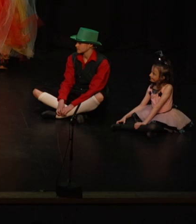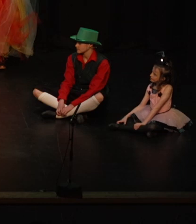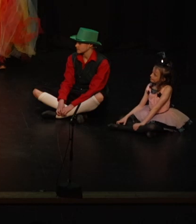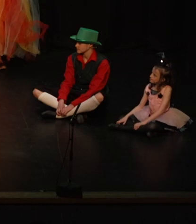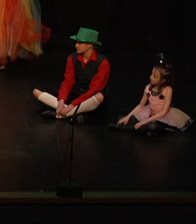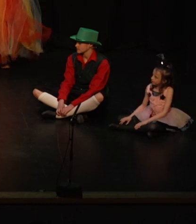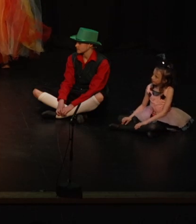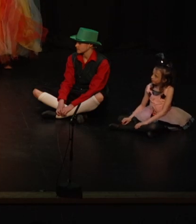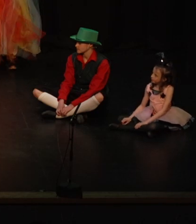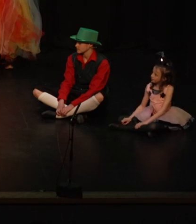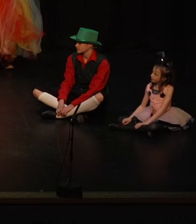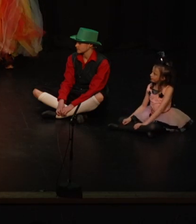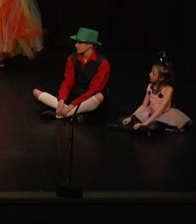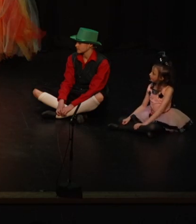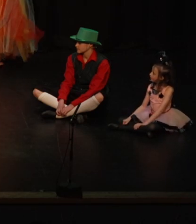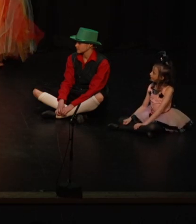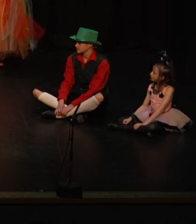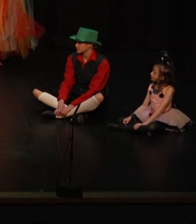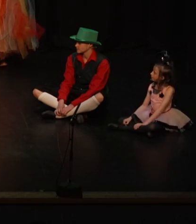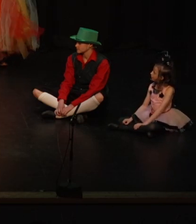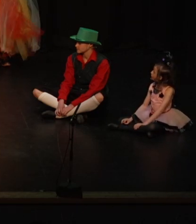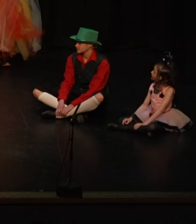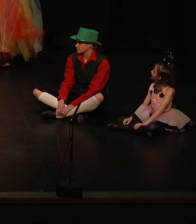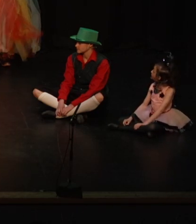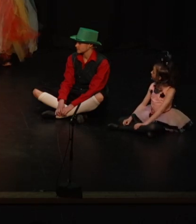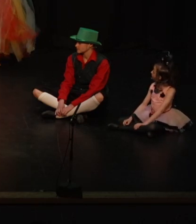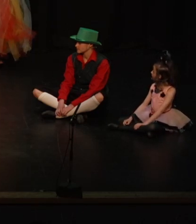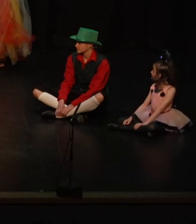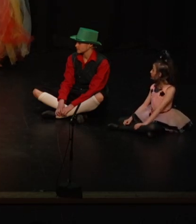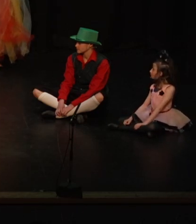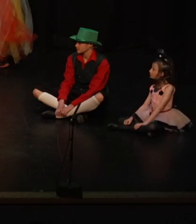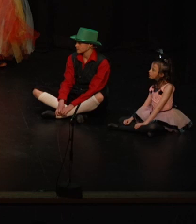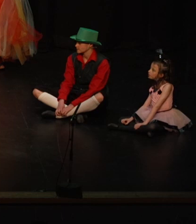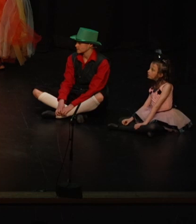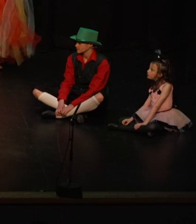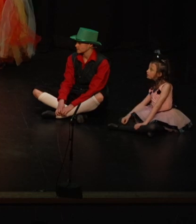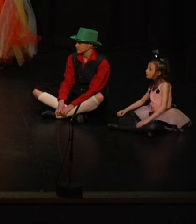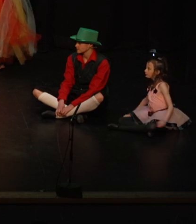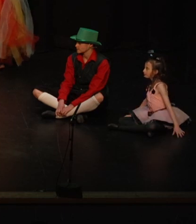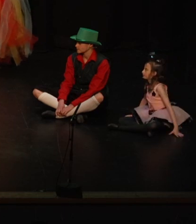Thank you.